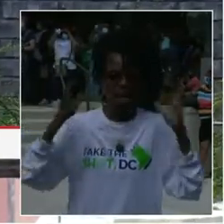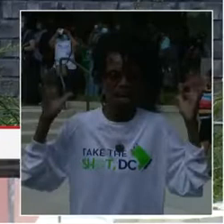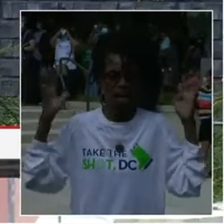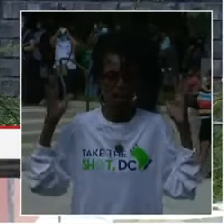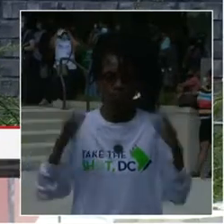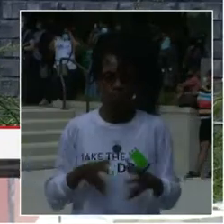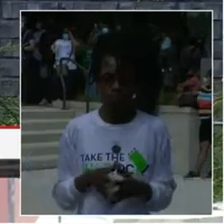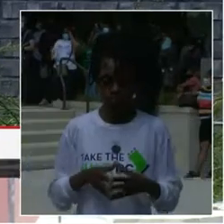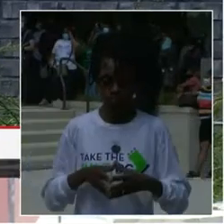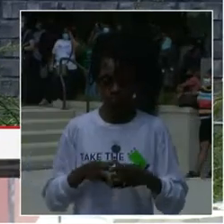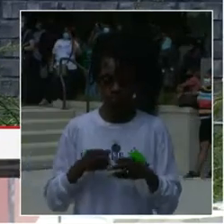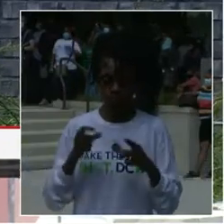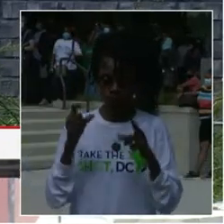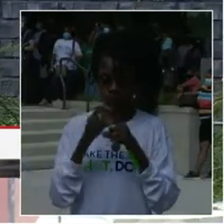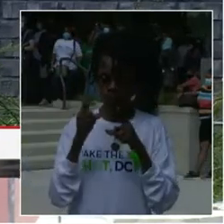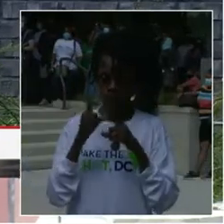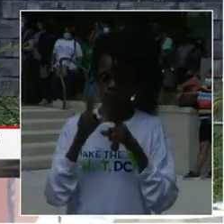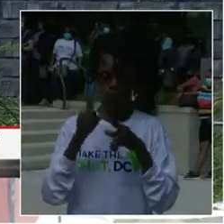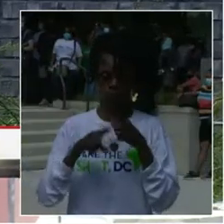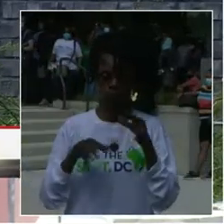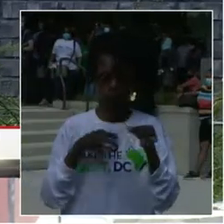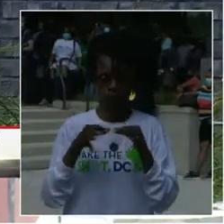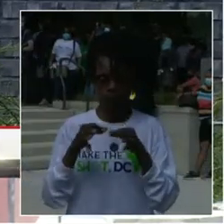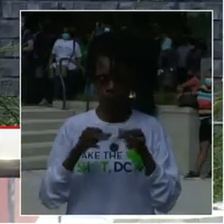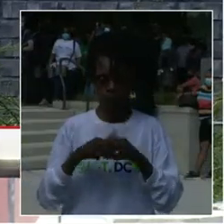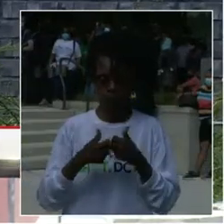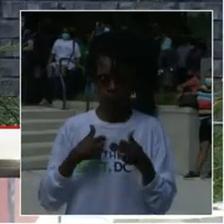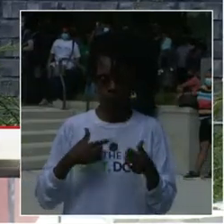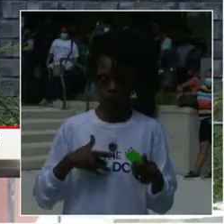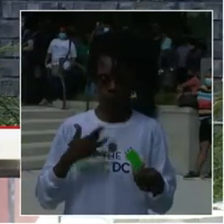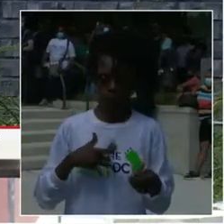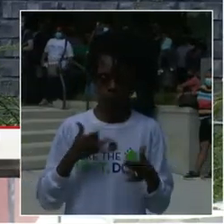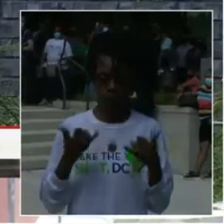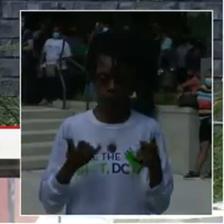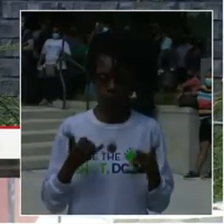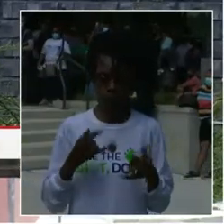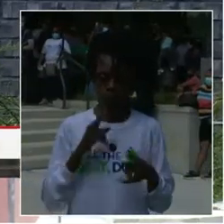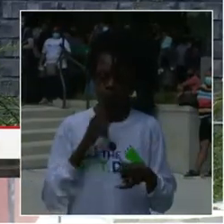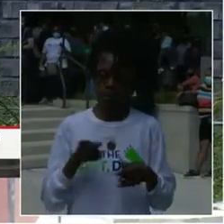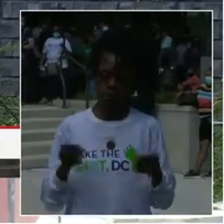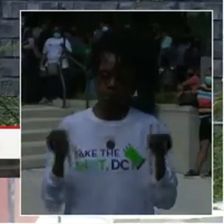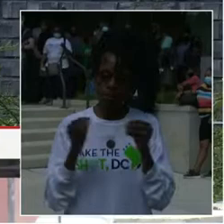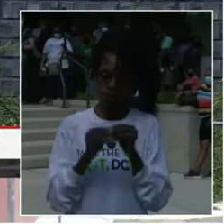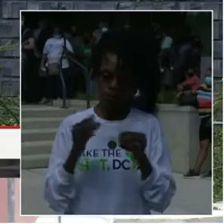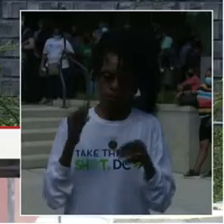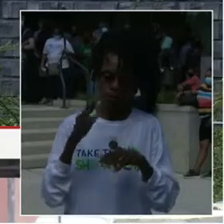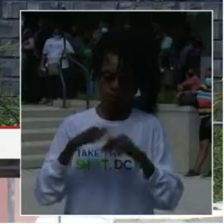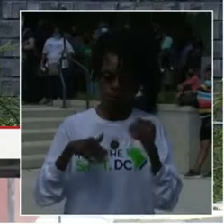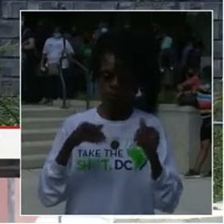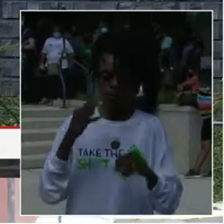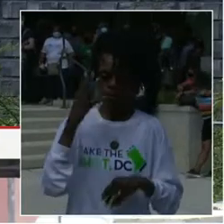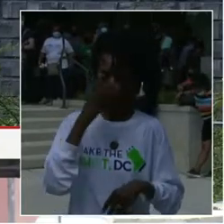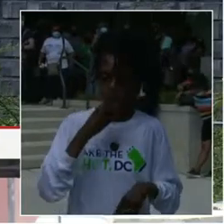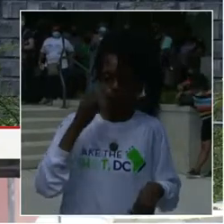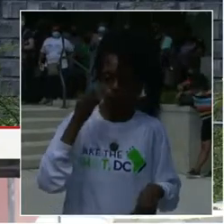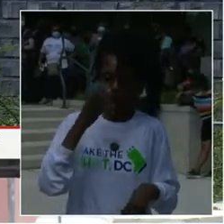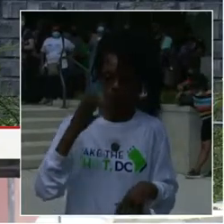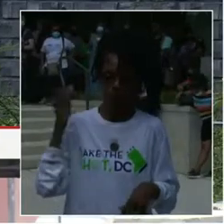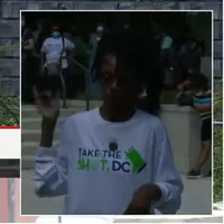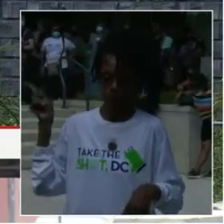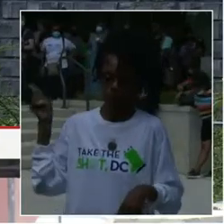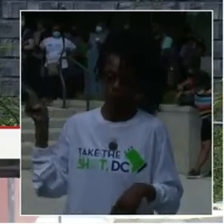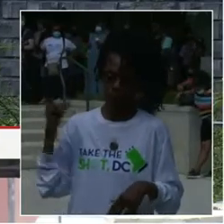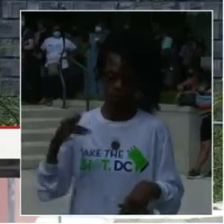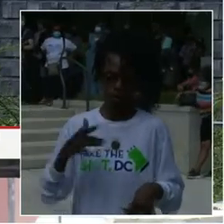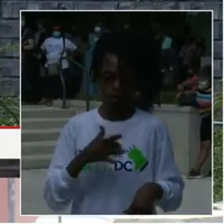Words cannot express what I'm feeling right now. This is much more to me than a beautiful building. This is a heartfelt moment